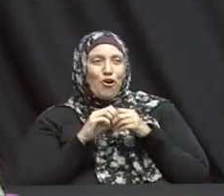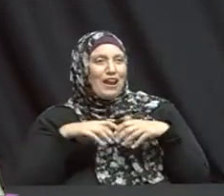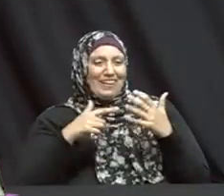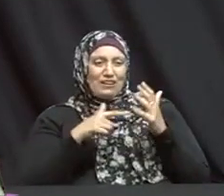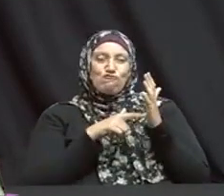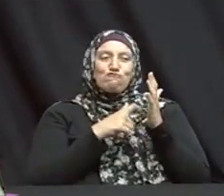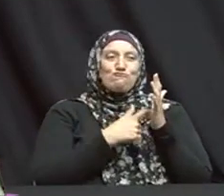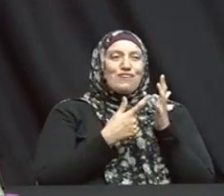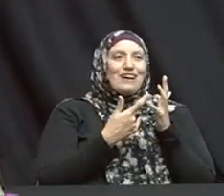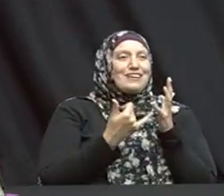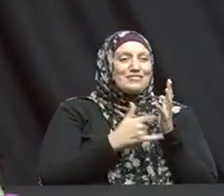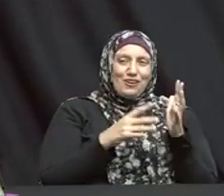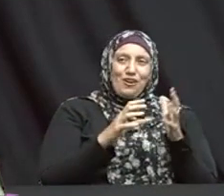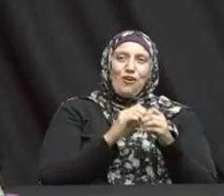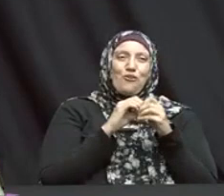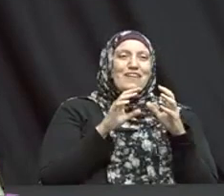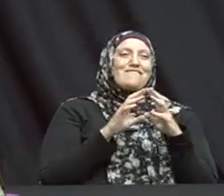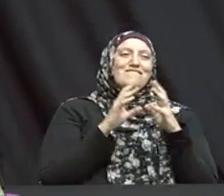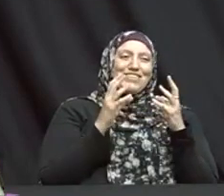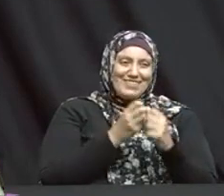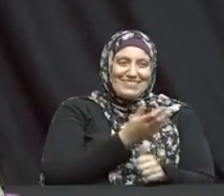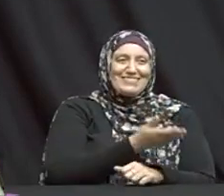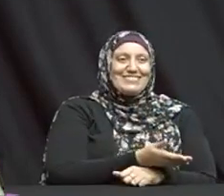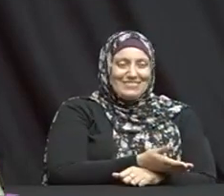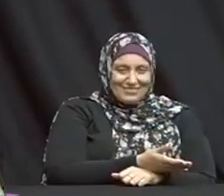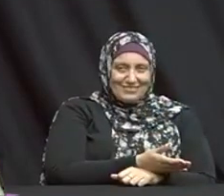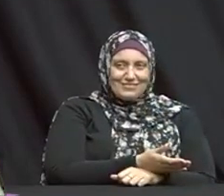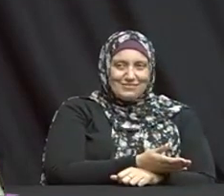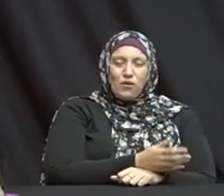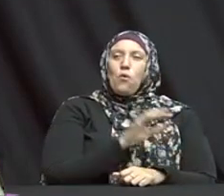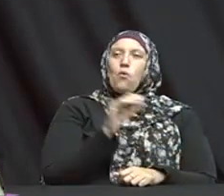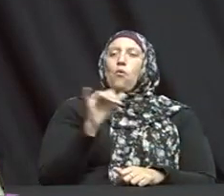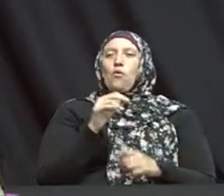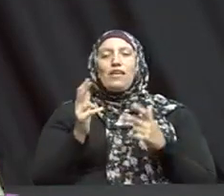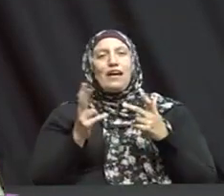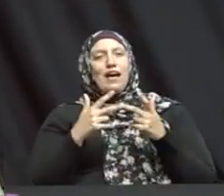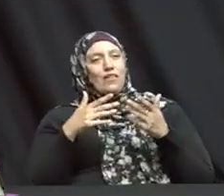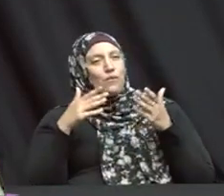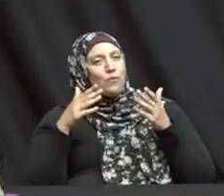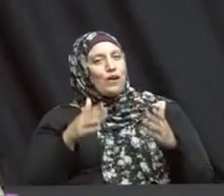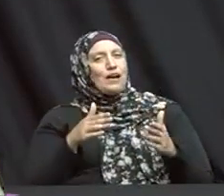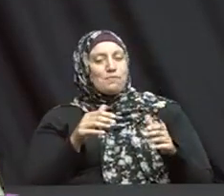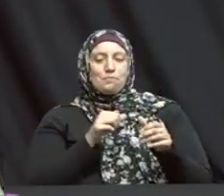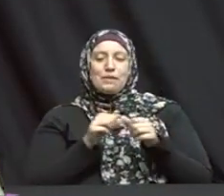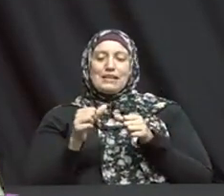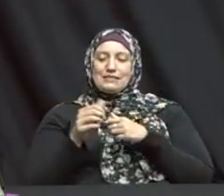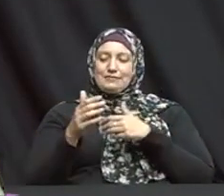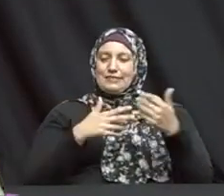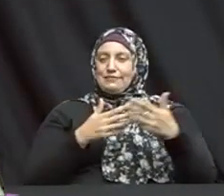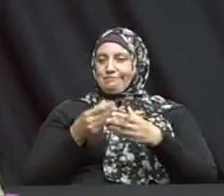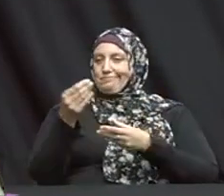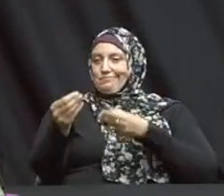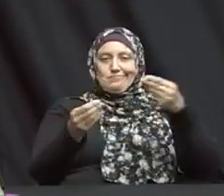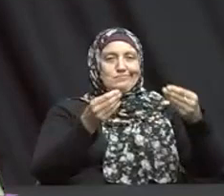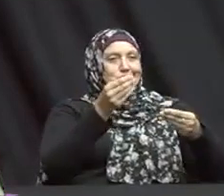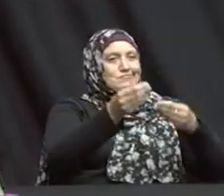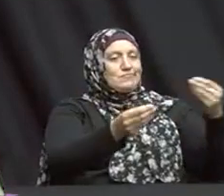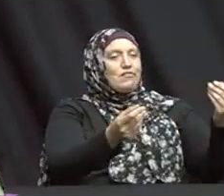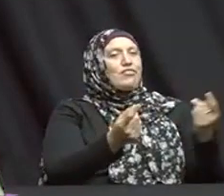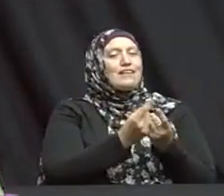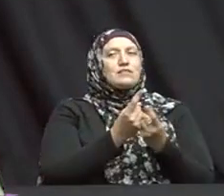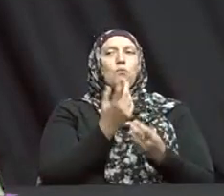The other way to deal with it is to simply deal with things while you're alive. And yes, there are tax and stamp